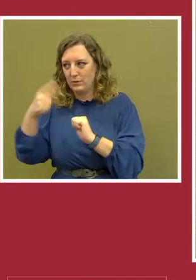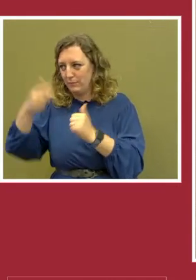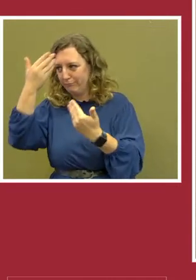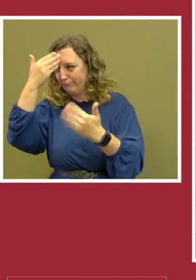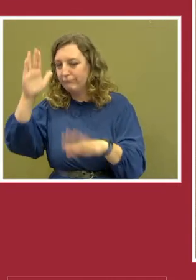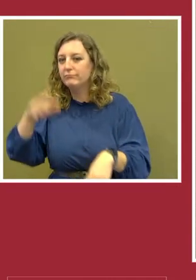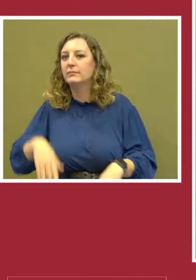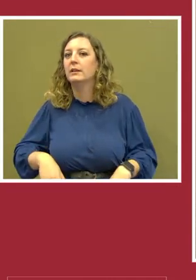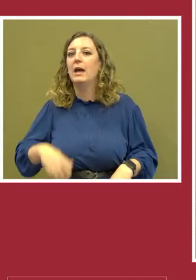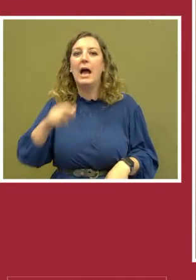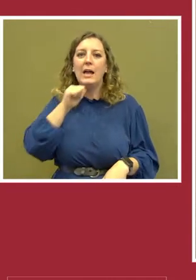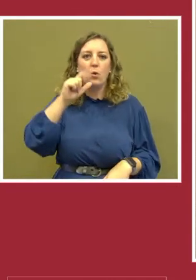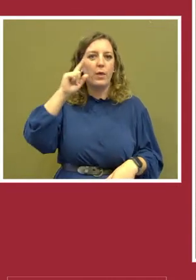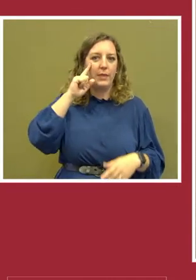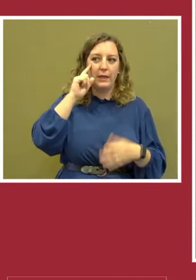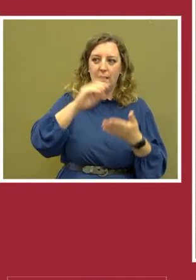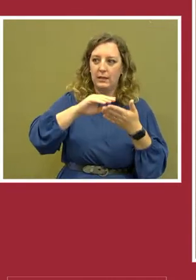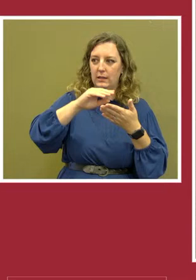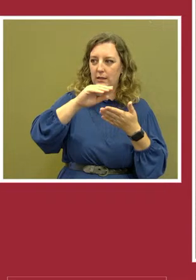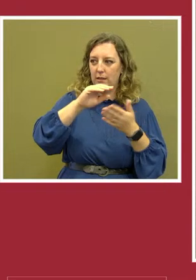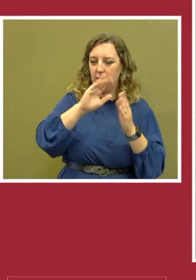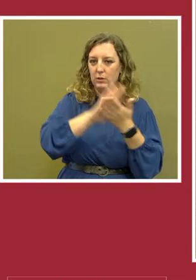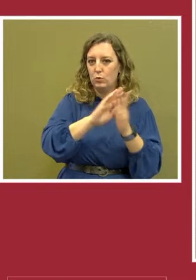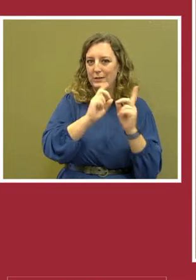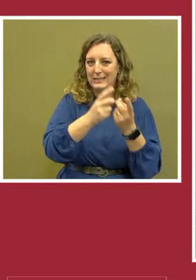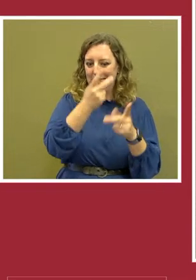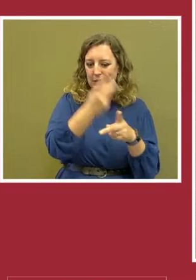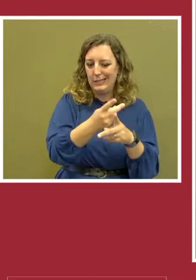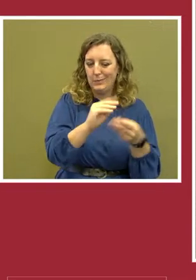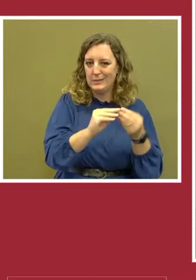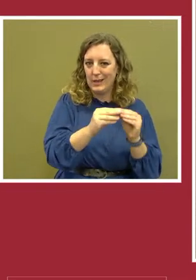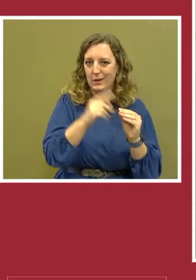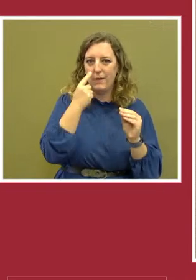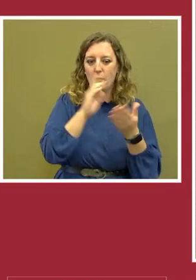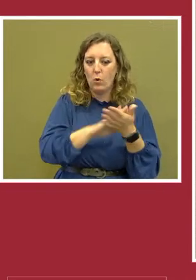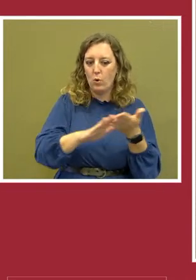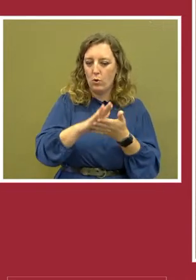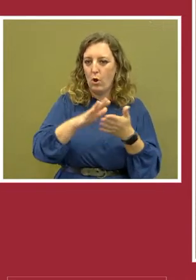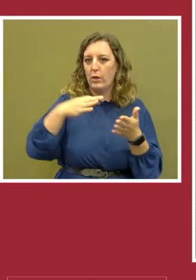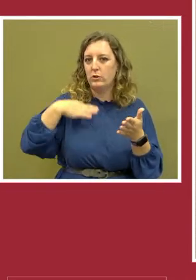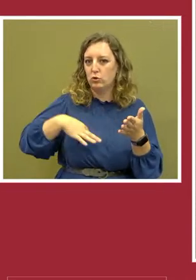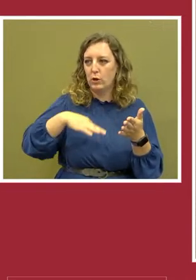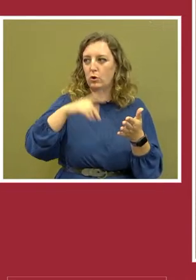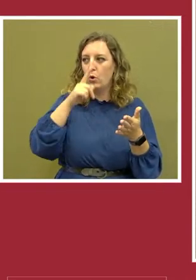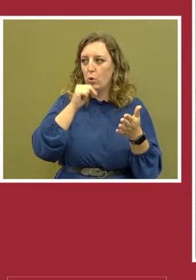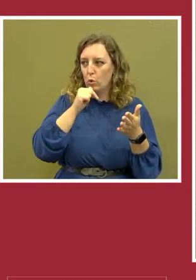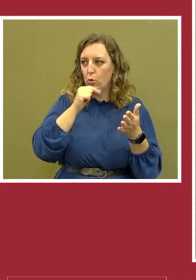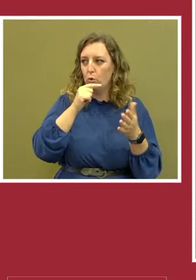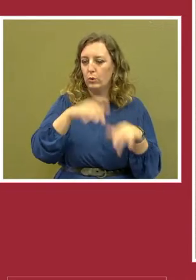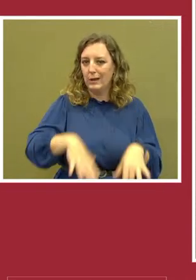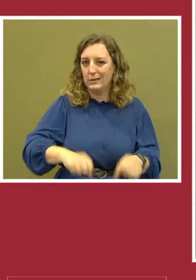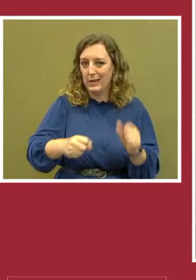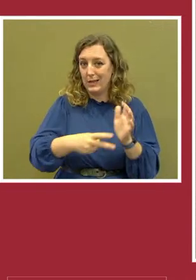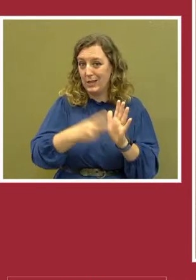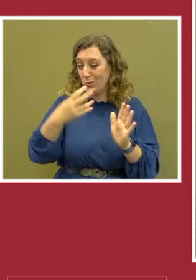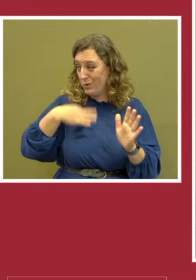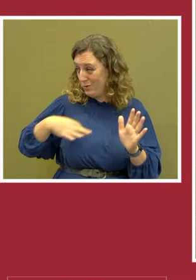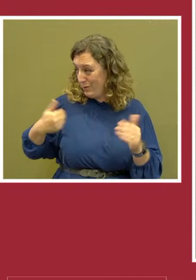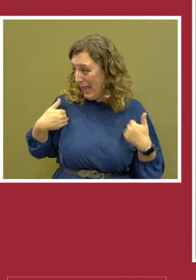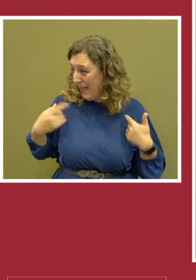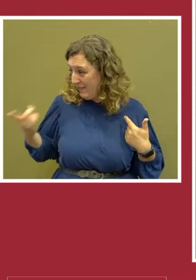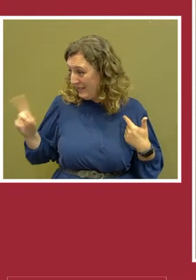don't think the school district keeps any data on college credit and who's doing the dual college credit. Do you have the